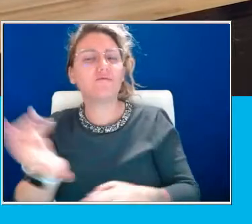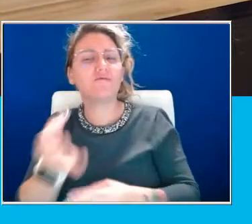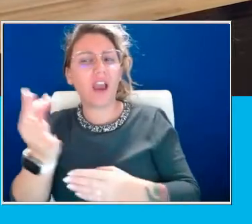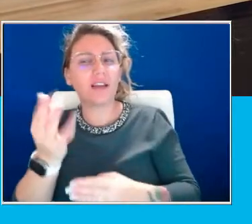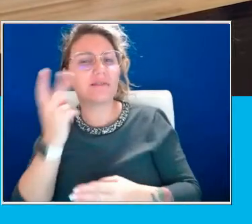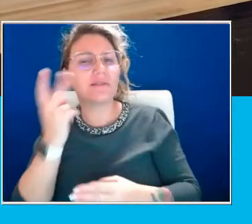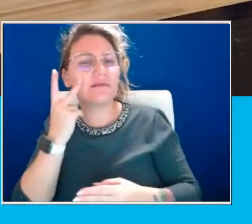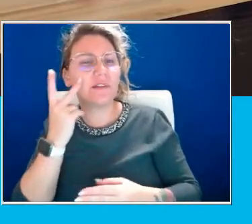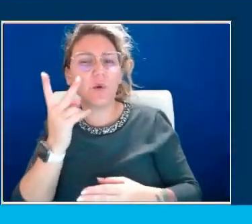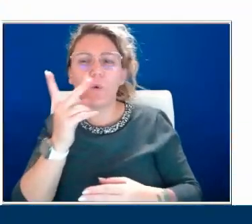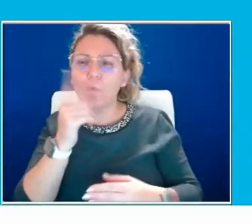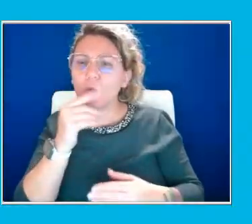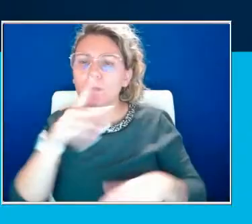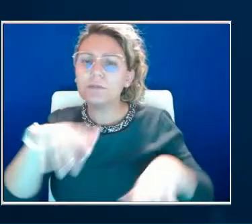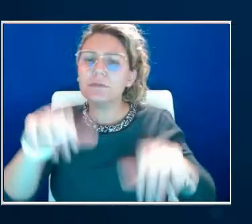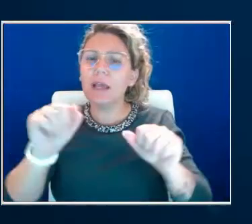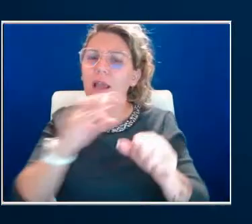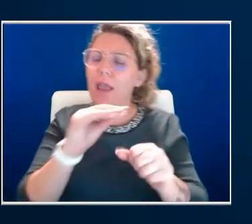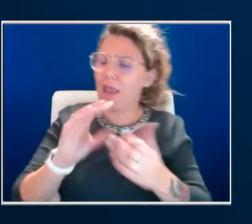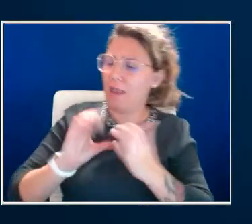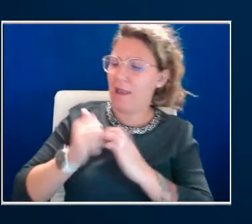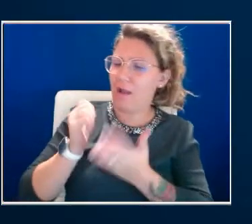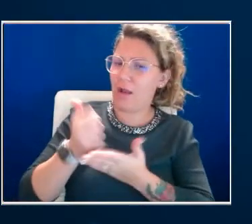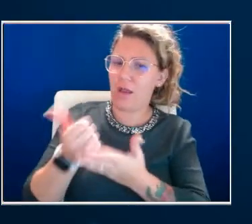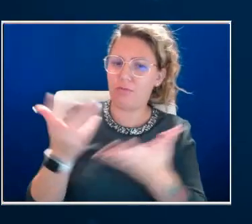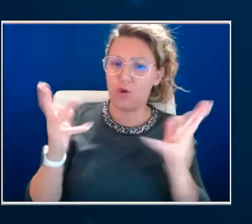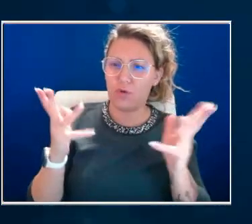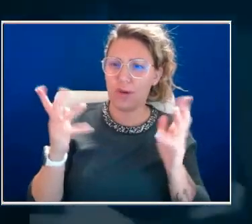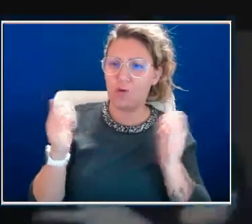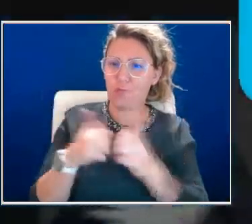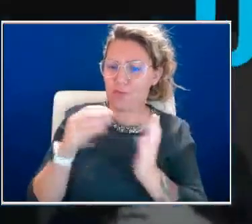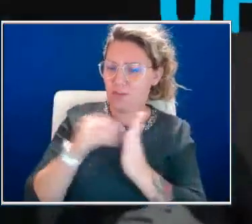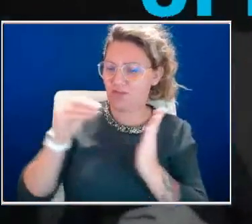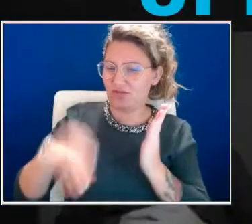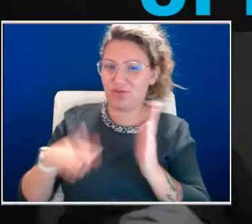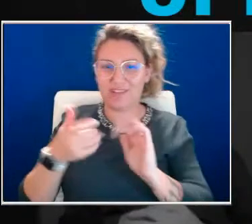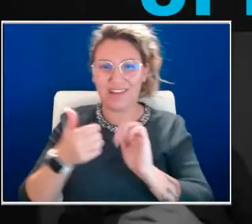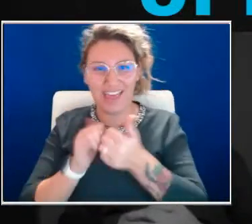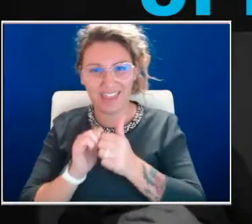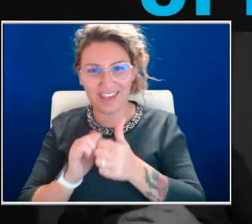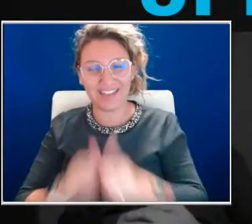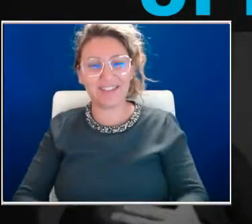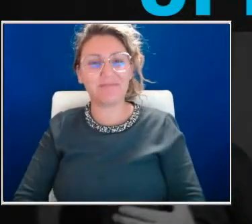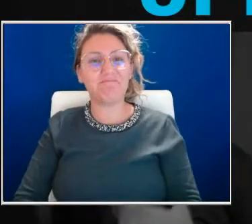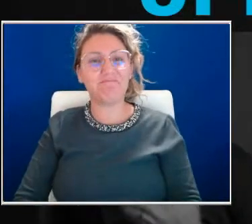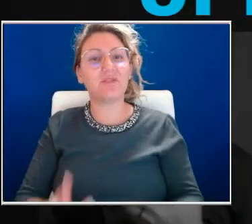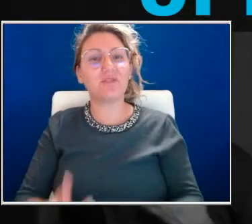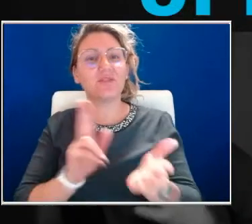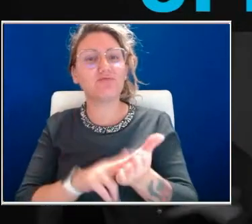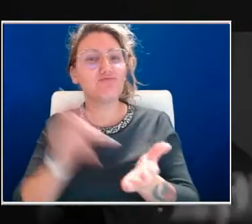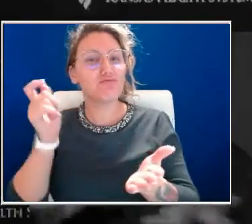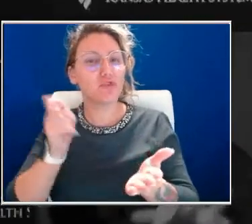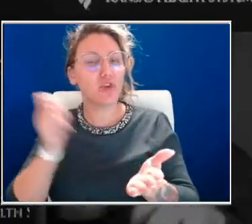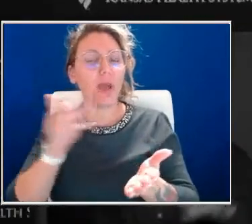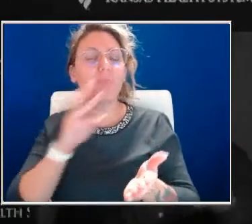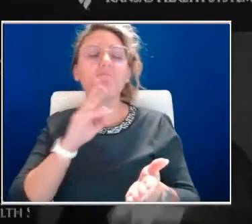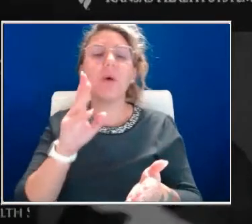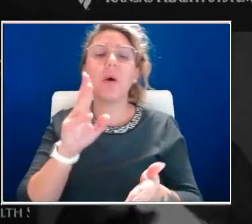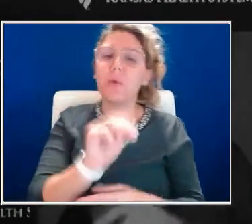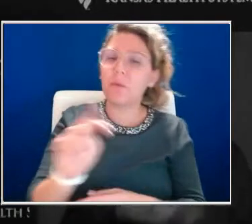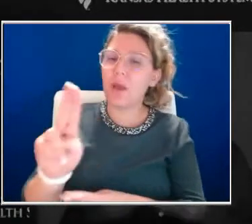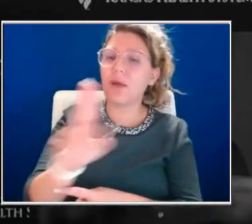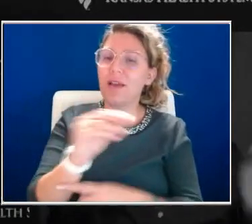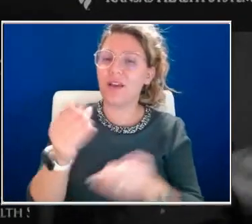how it's helped already, especially with student athletes. Subscribe to our Morning Medical Update and Open